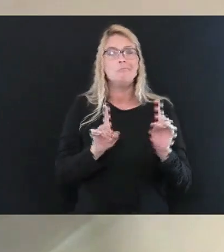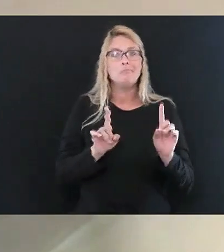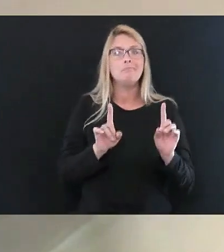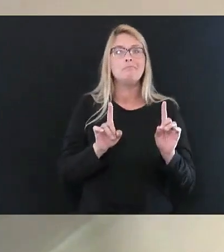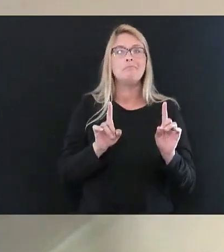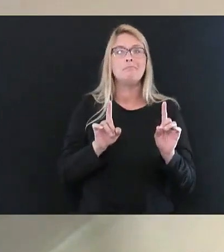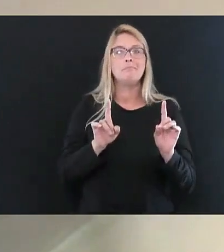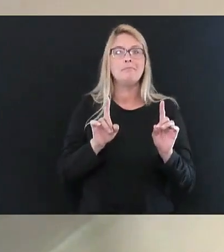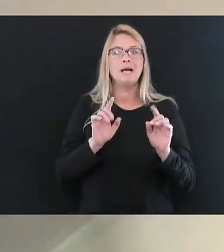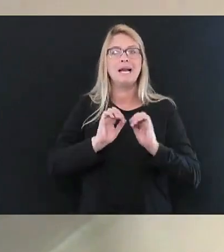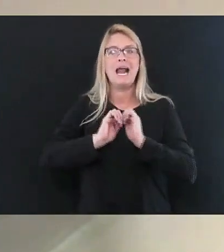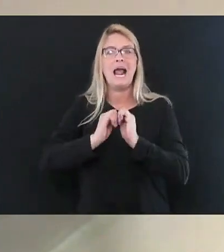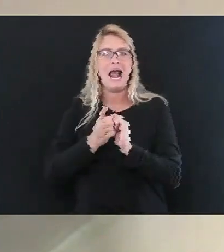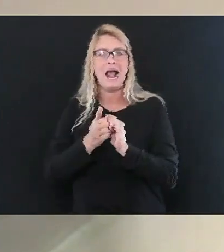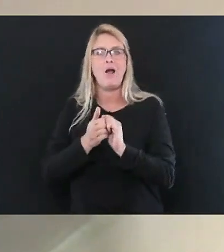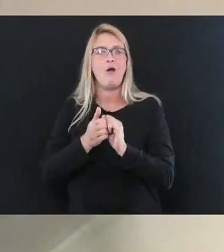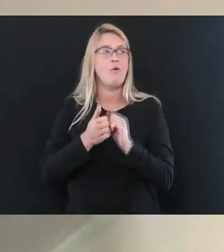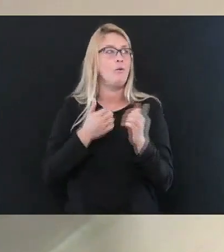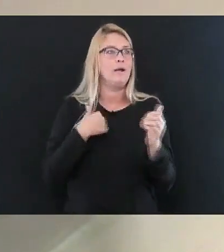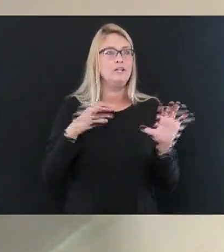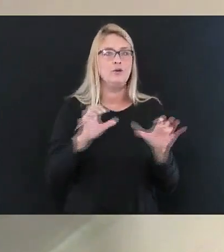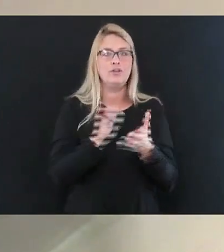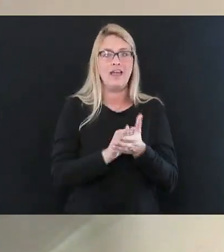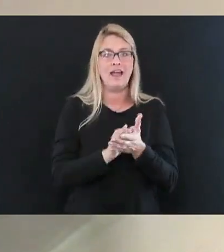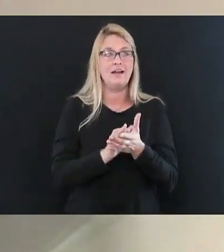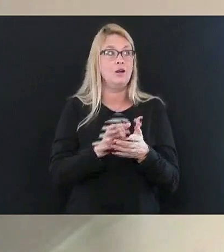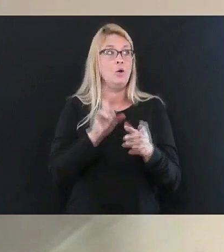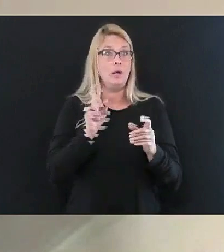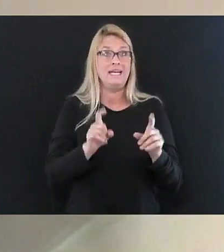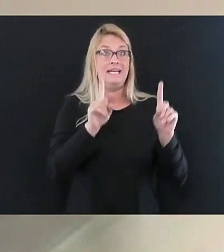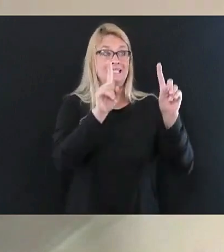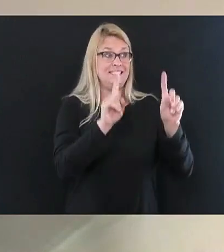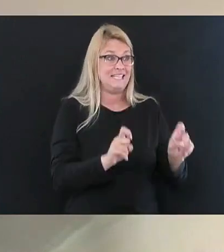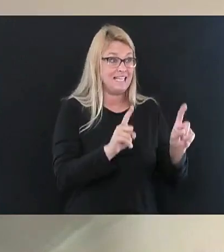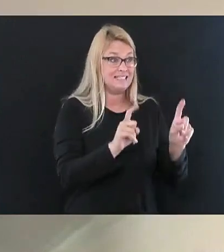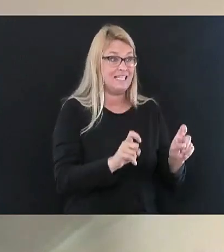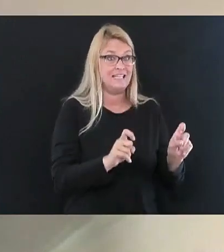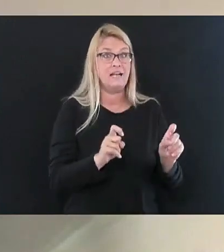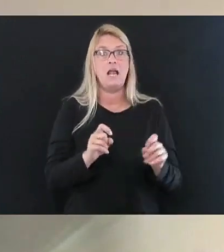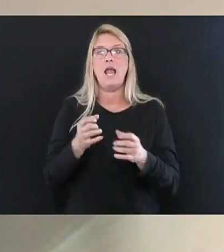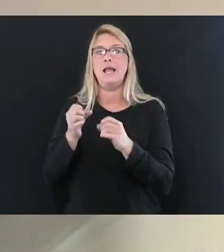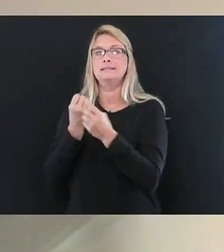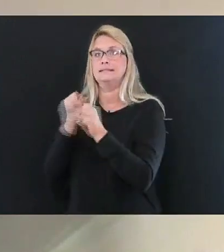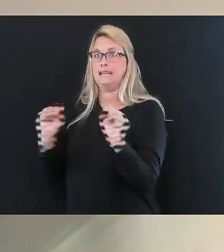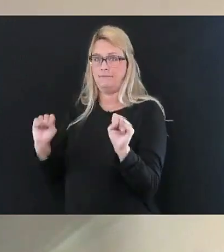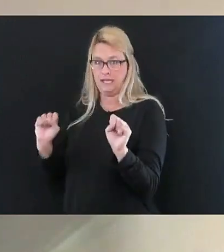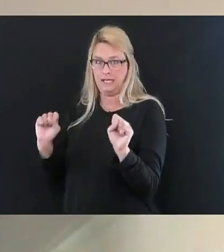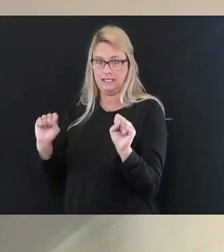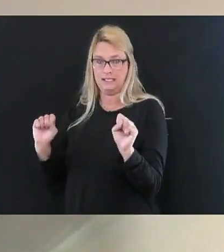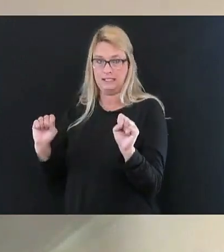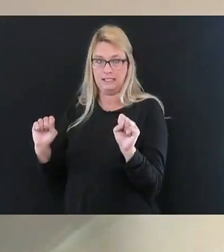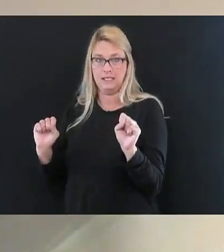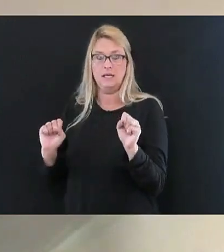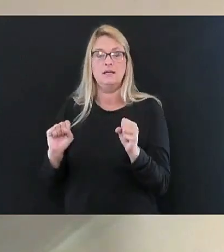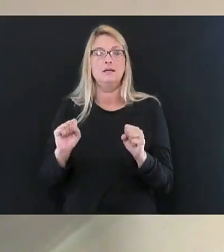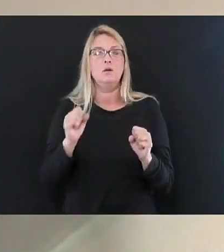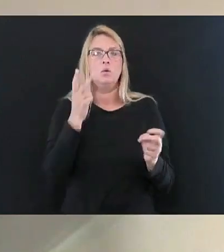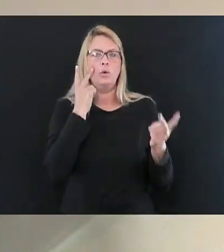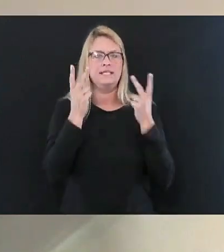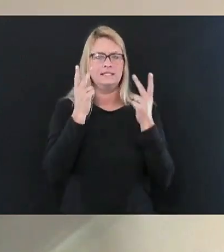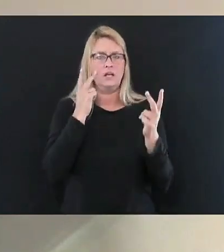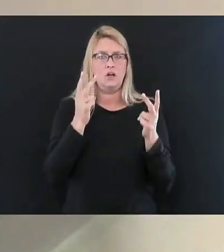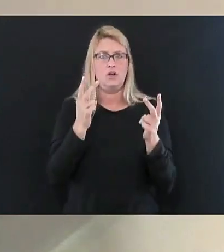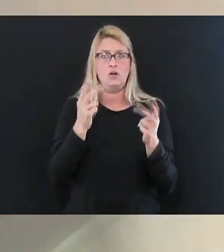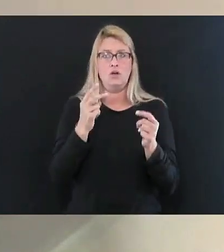on enhanced testing and enhanced mitigation measures. And we saw that using a different single